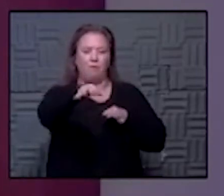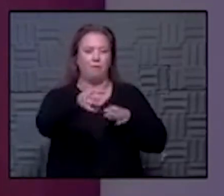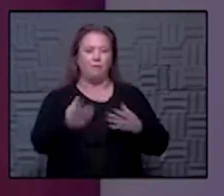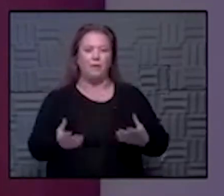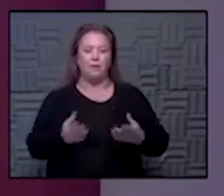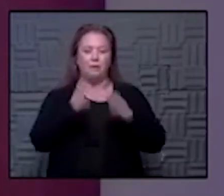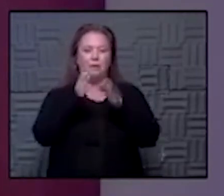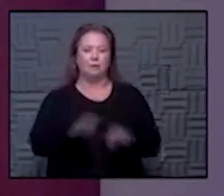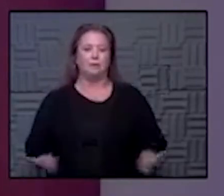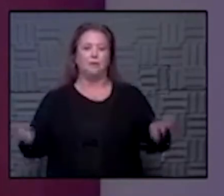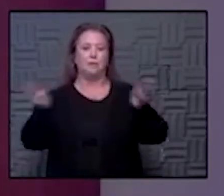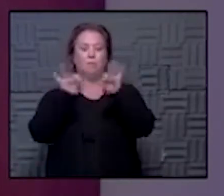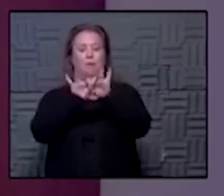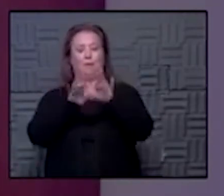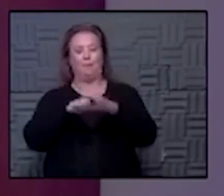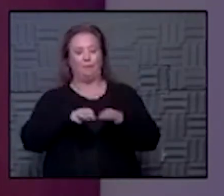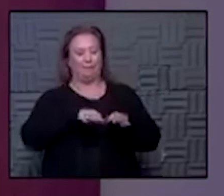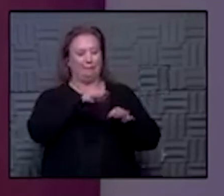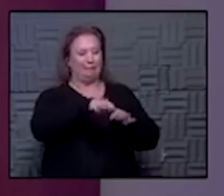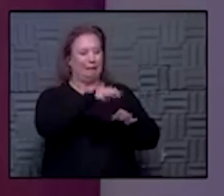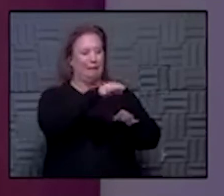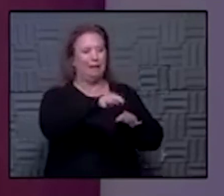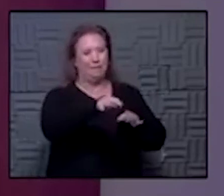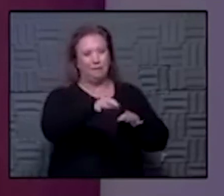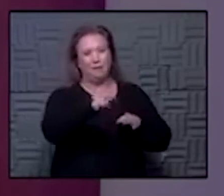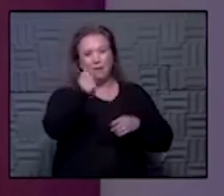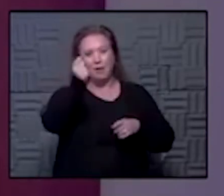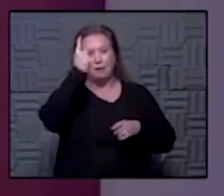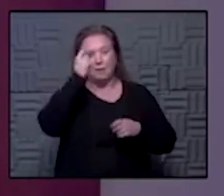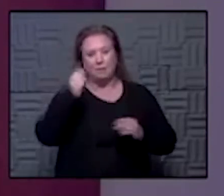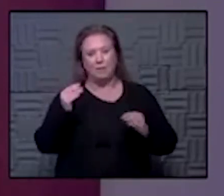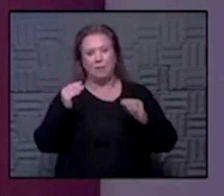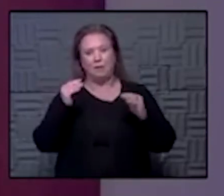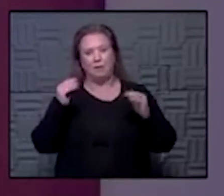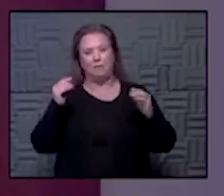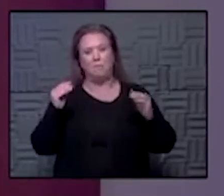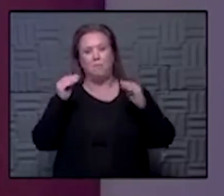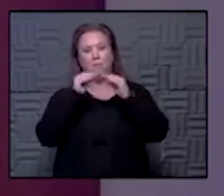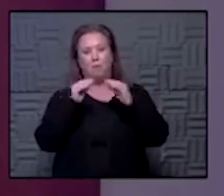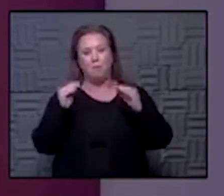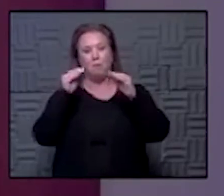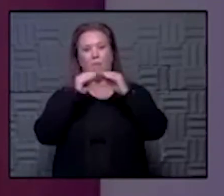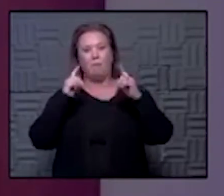very important. If you delay your care, it can wind up having more complications down the road.